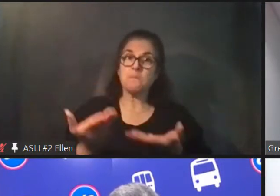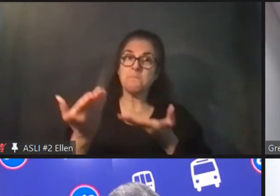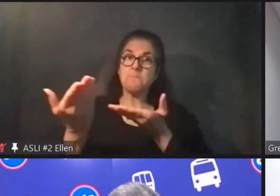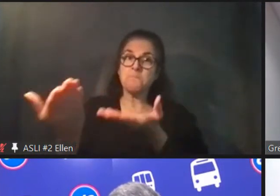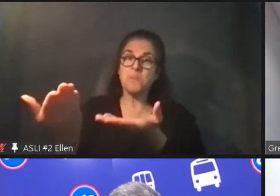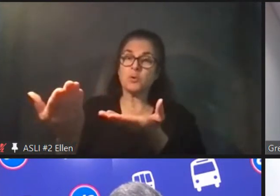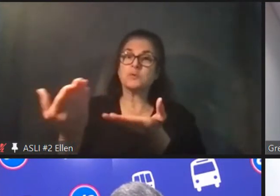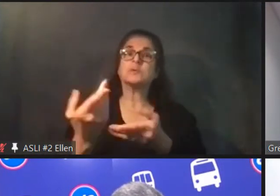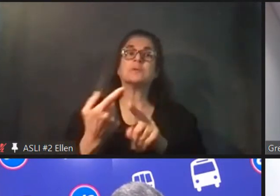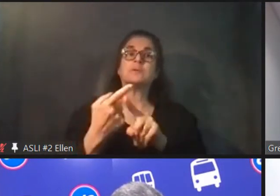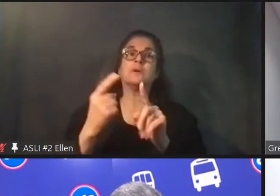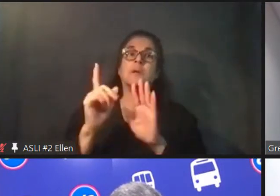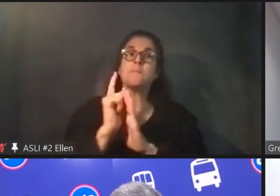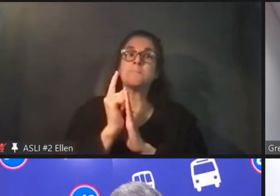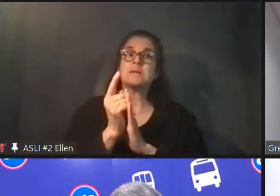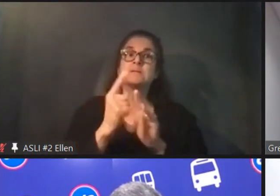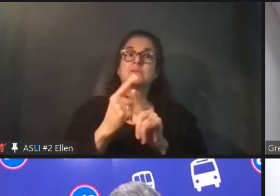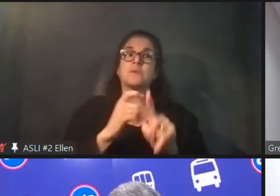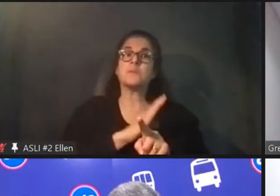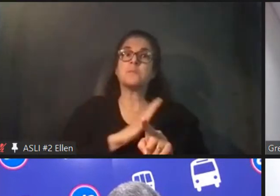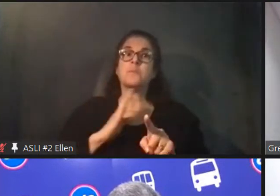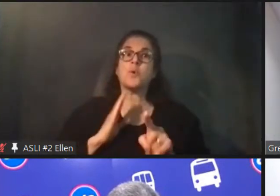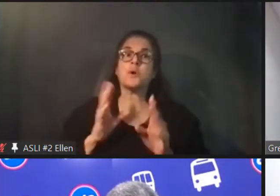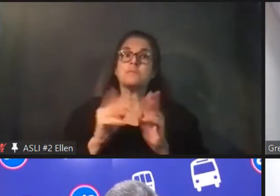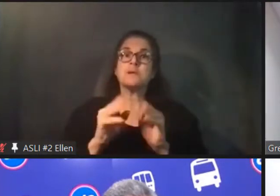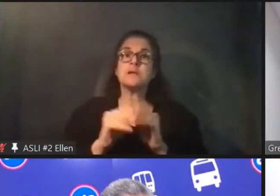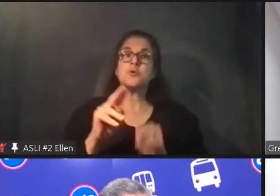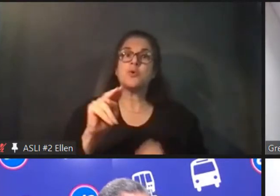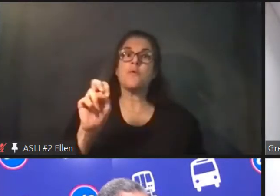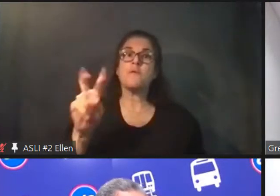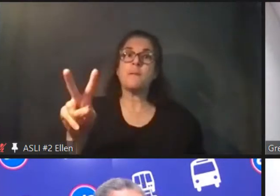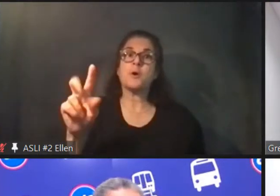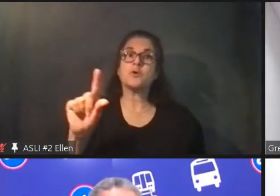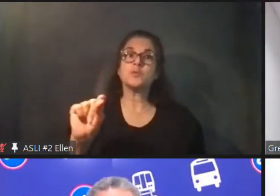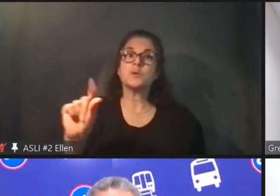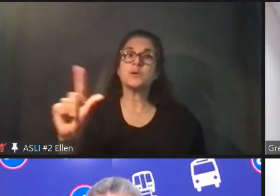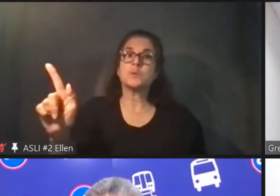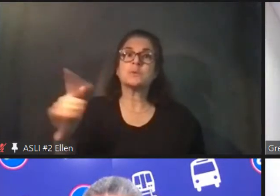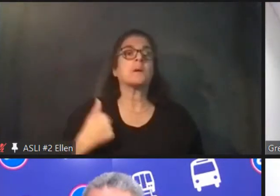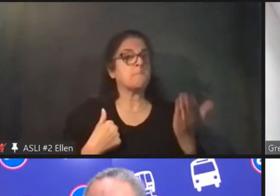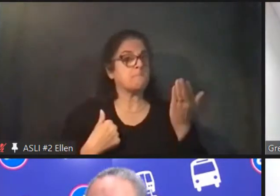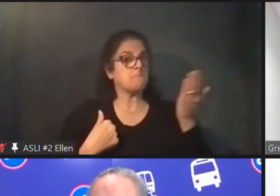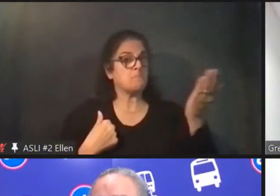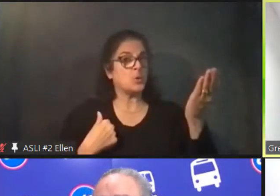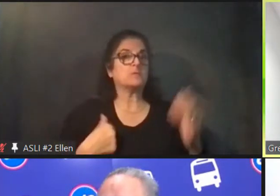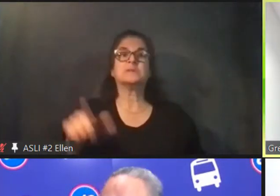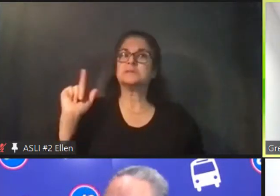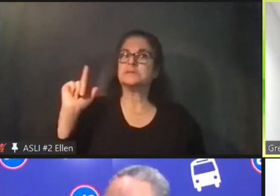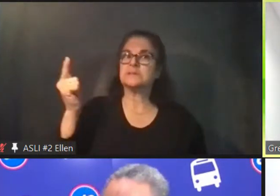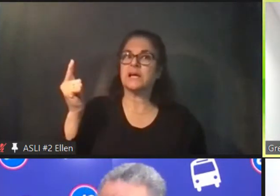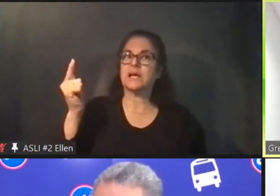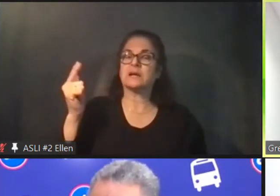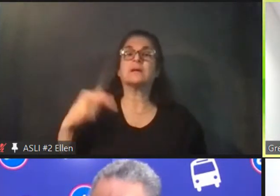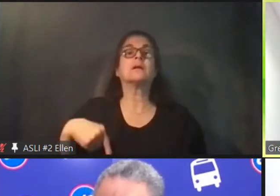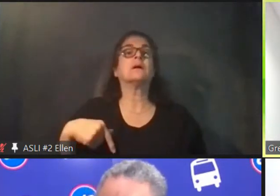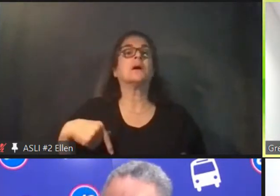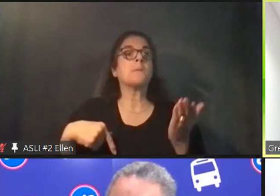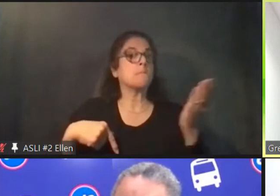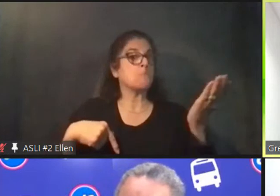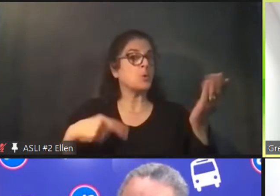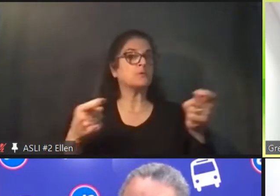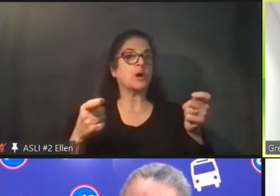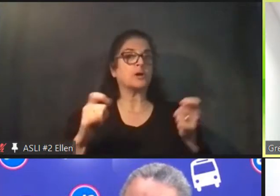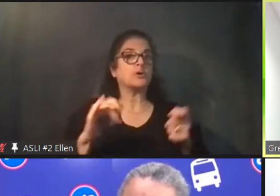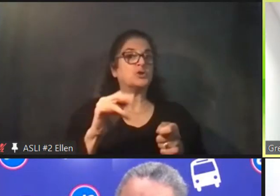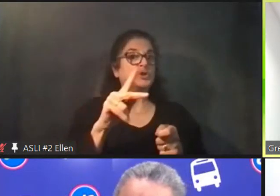November 17th, 2021. So moved. Second. Moved and seconded by Directors Jakes and